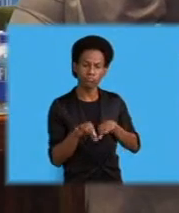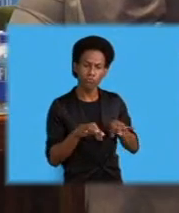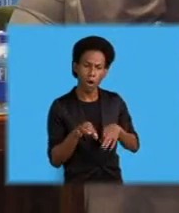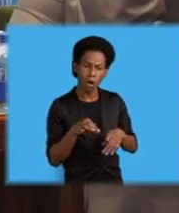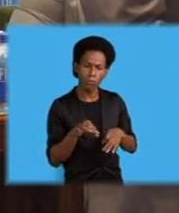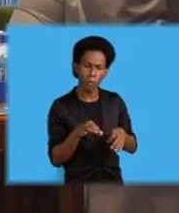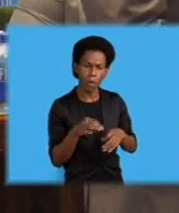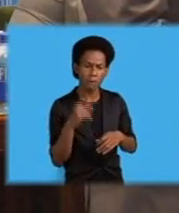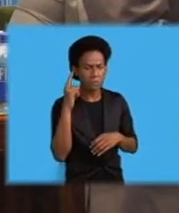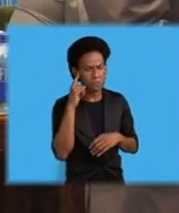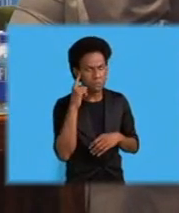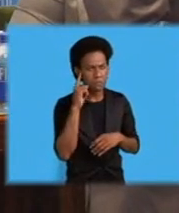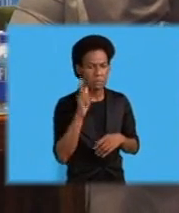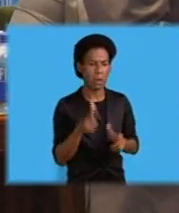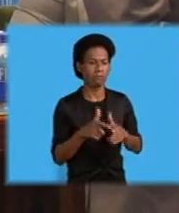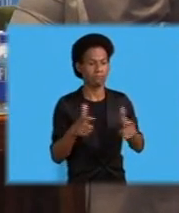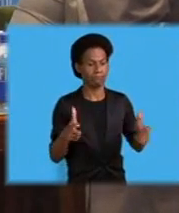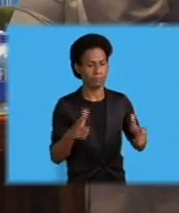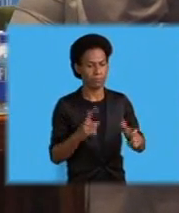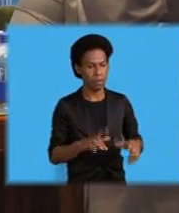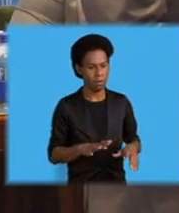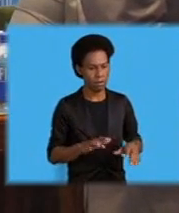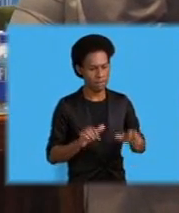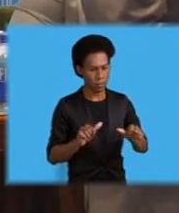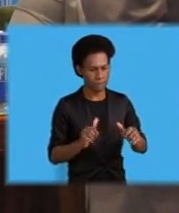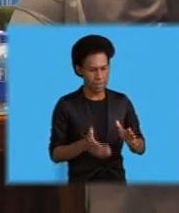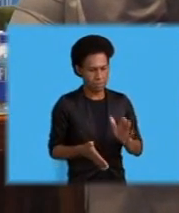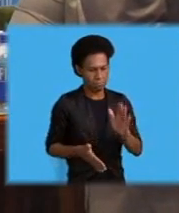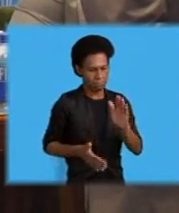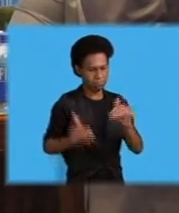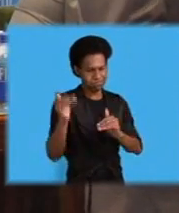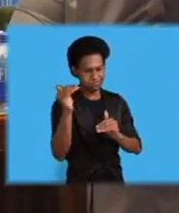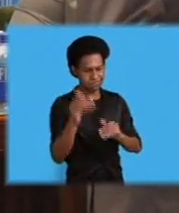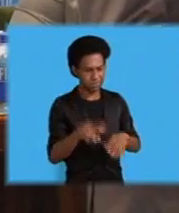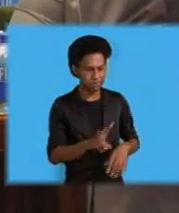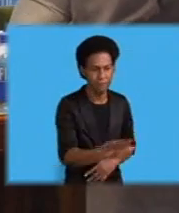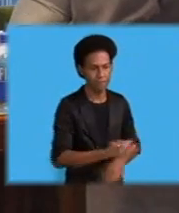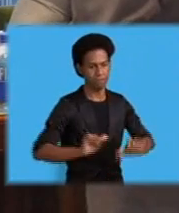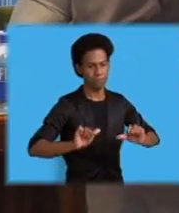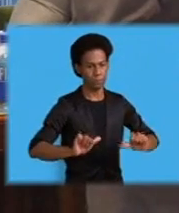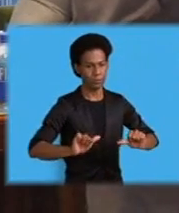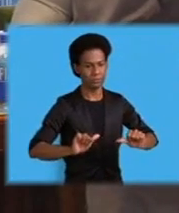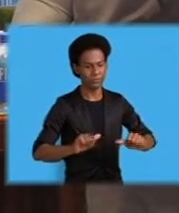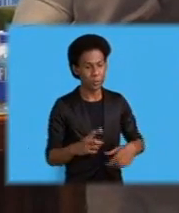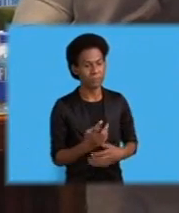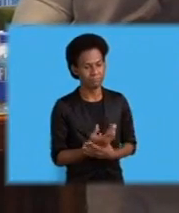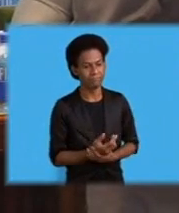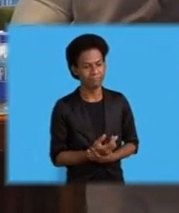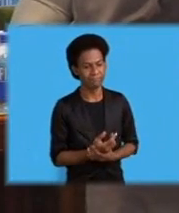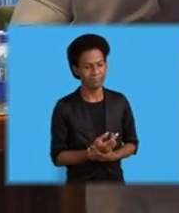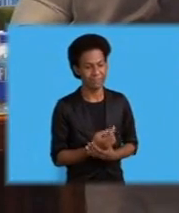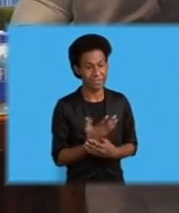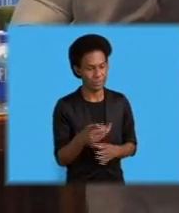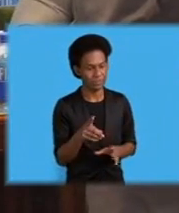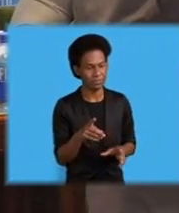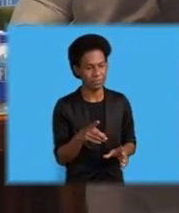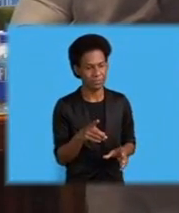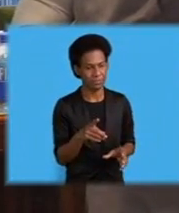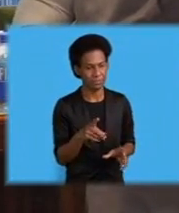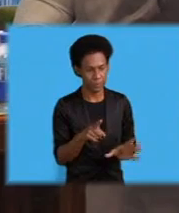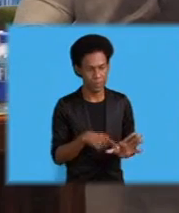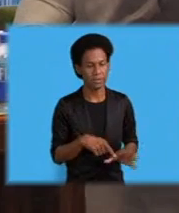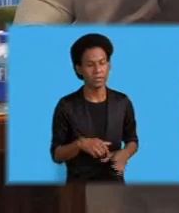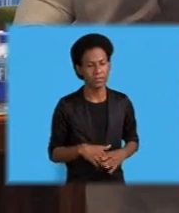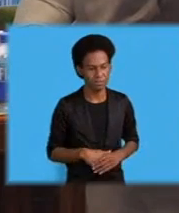of high-value forest stand under long-term forest conservation purposes. This is an ambitious target that will clearly